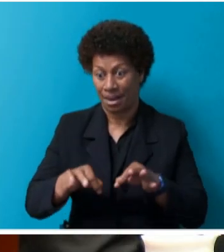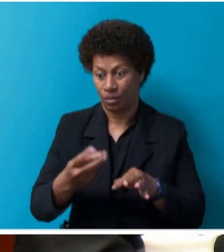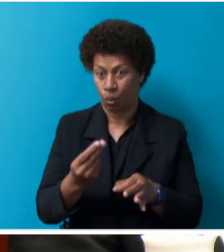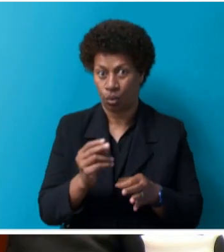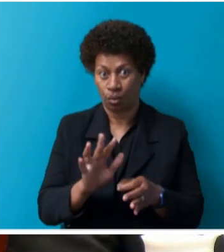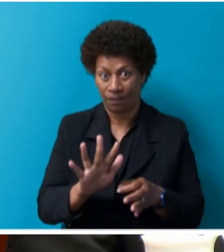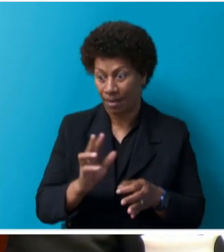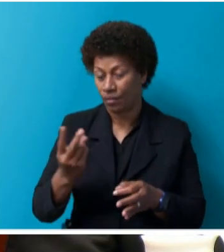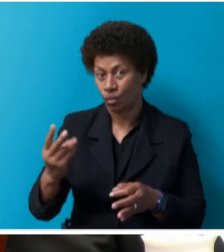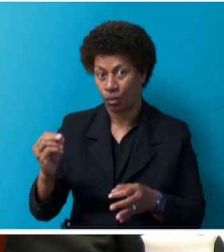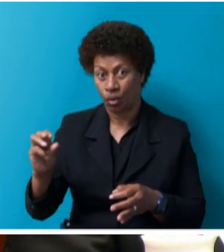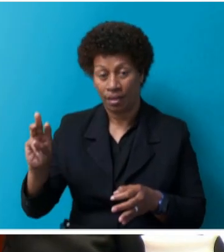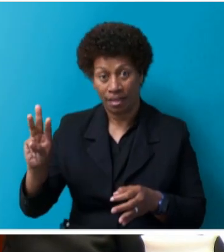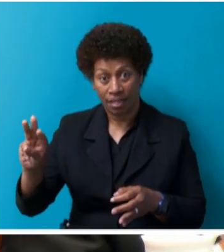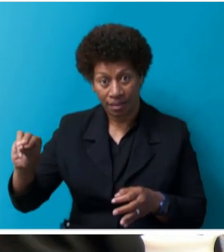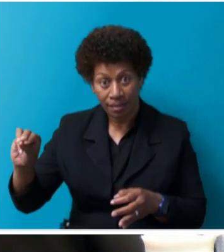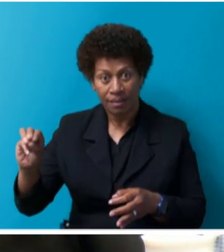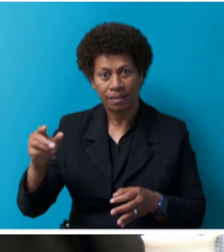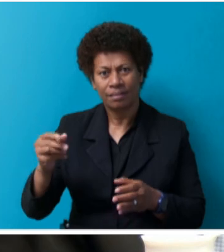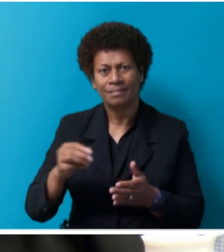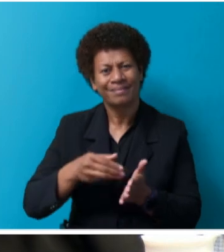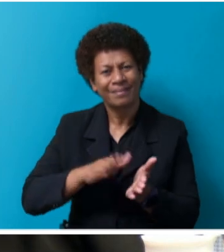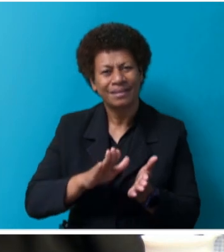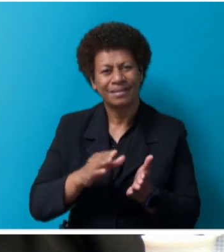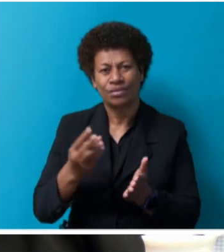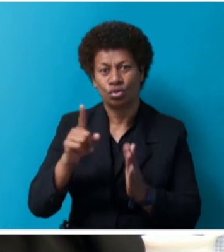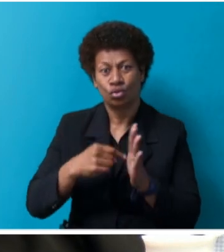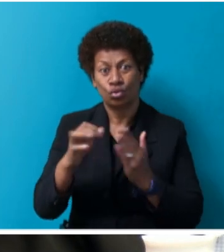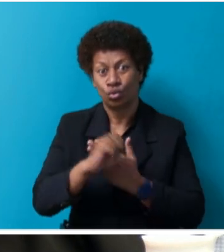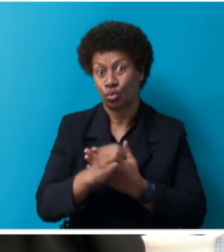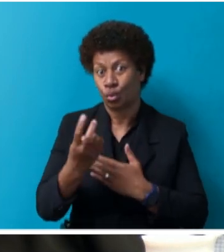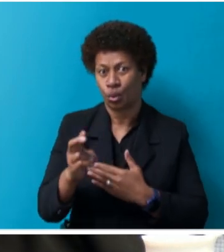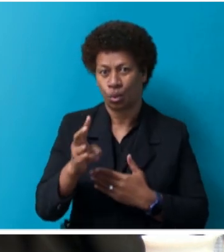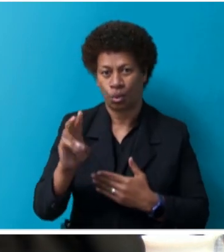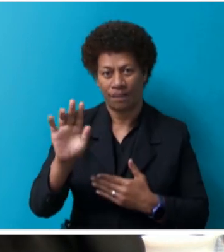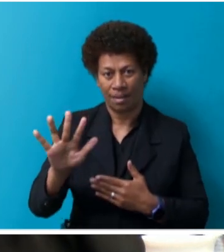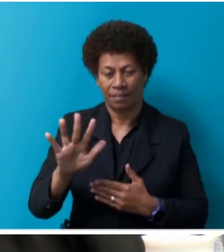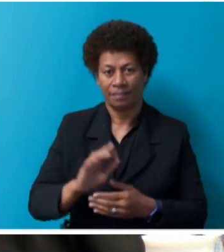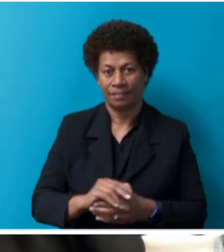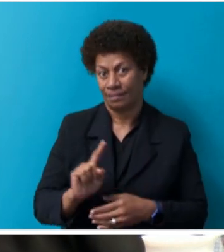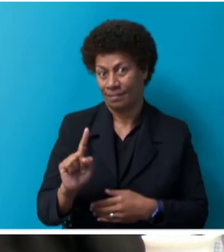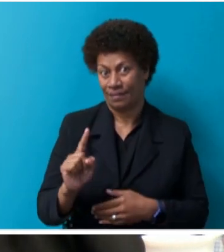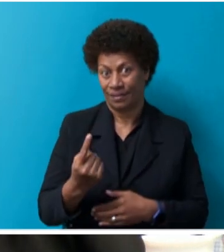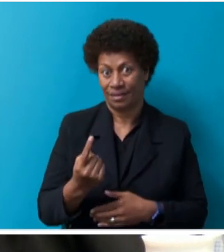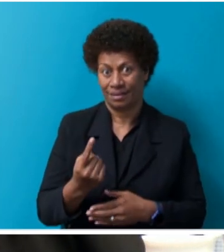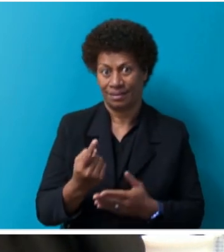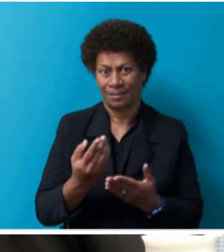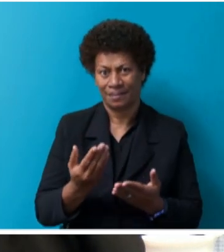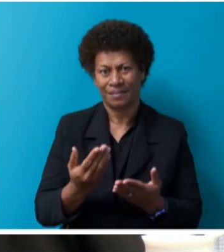was passed by Cabinet in June 2025. But first, I wish to acknowledge Thursdays in